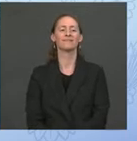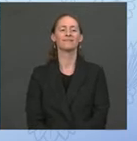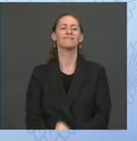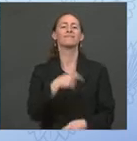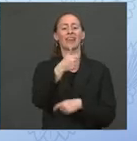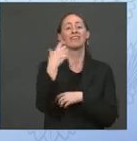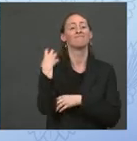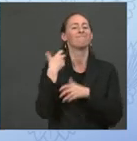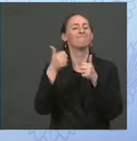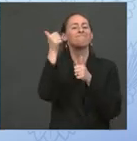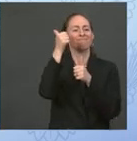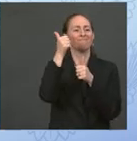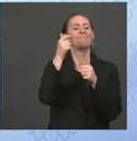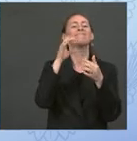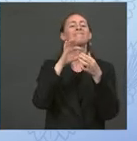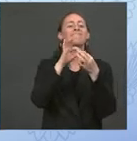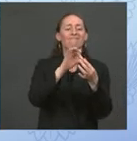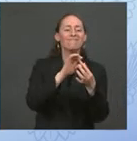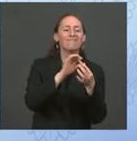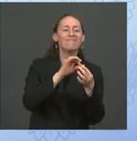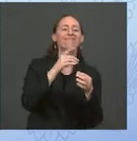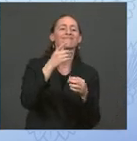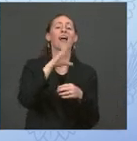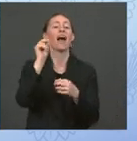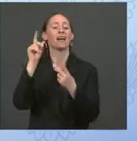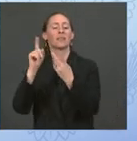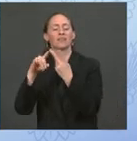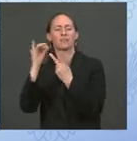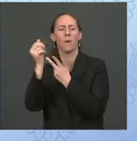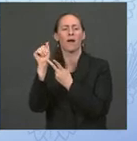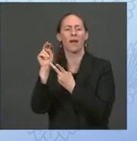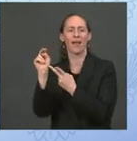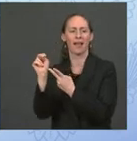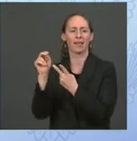and Joan Ebert, Nevada Superintendent of Public Instruction.